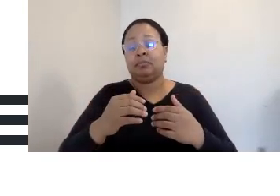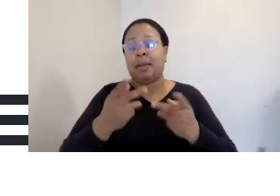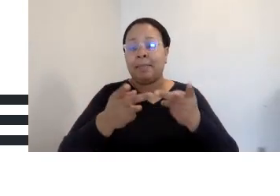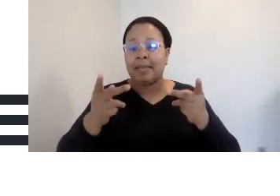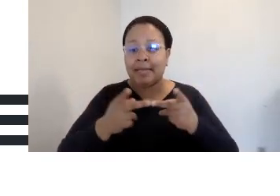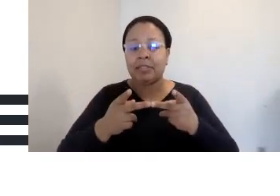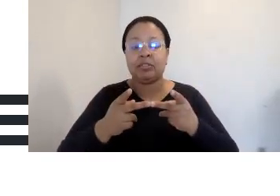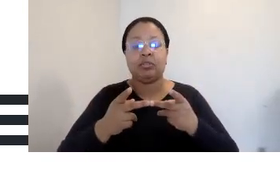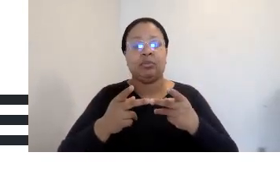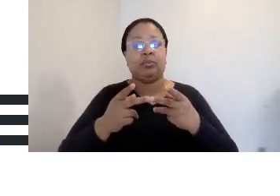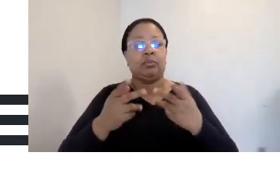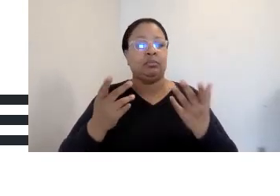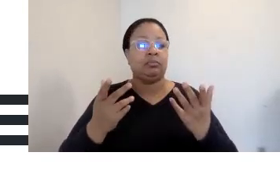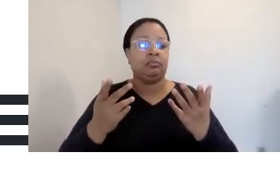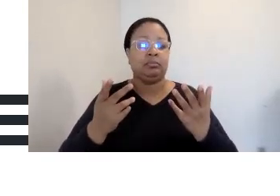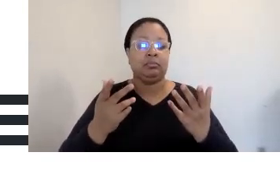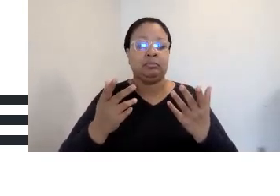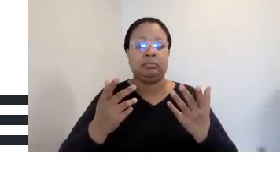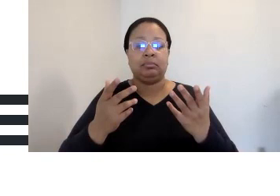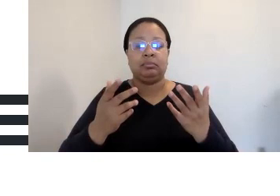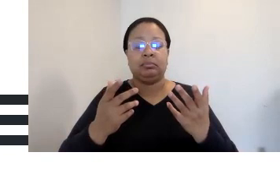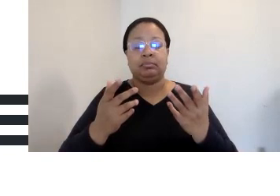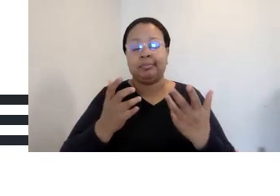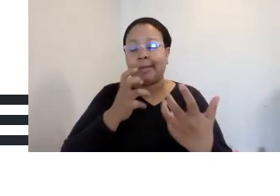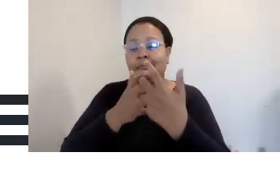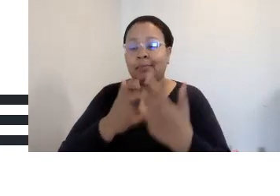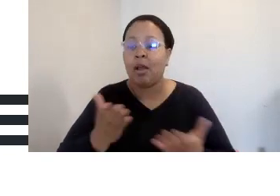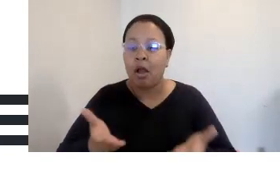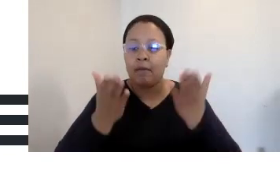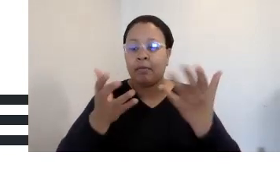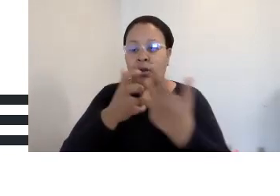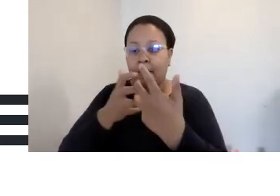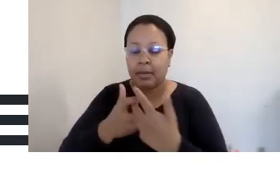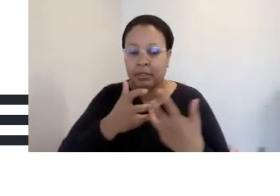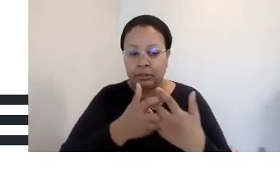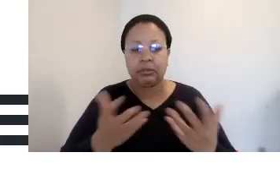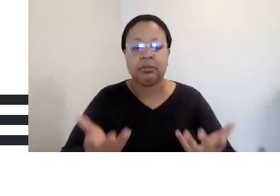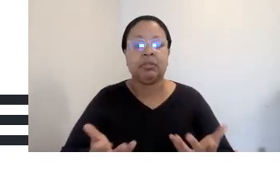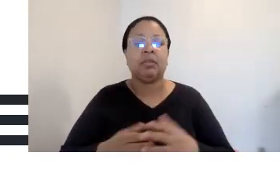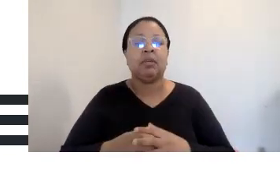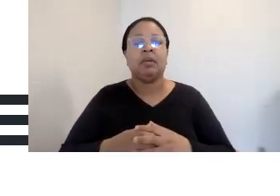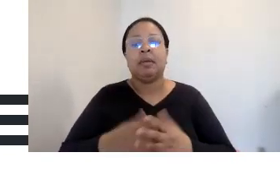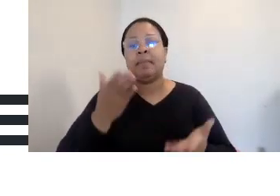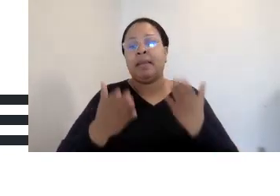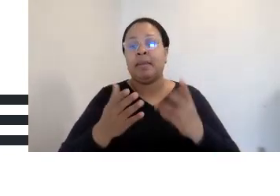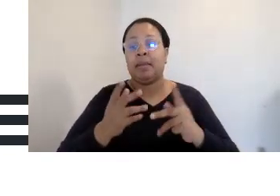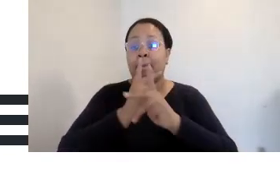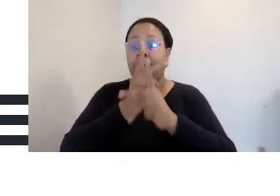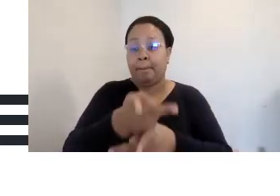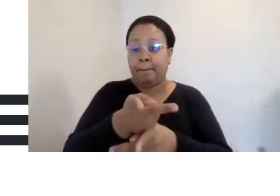if your organization is able to provide loaner wheelchairs, see if you can partner with